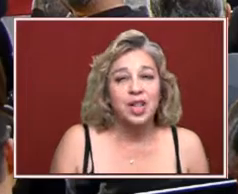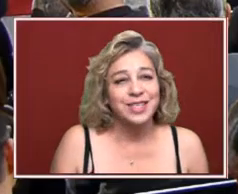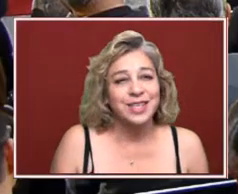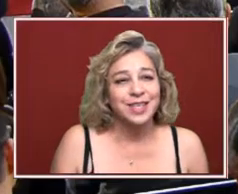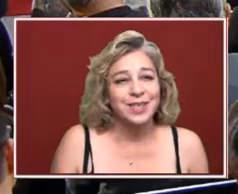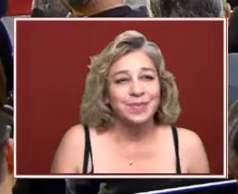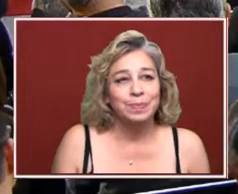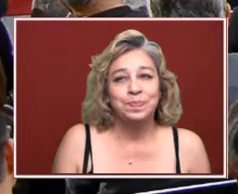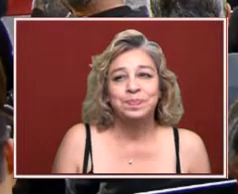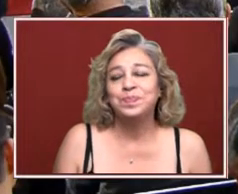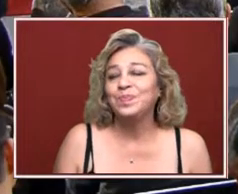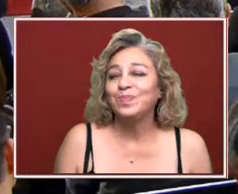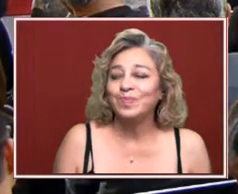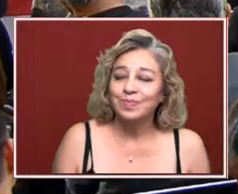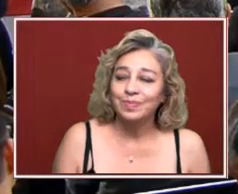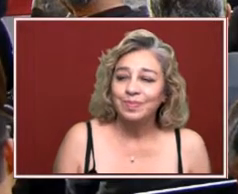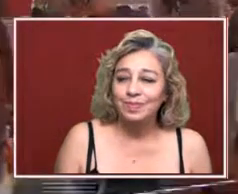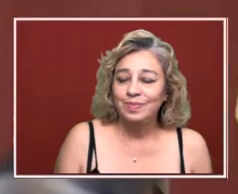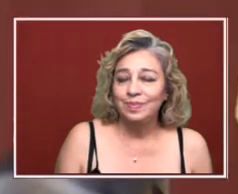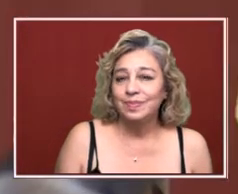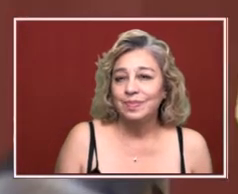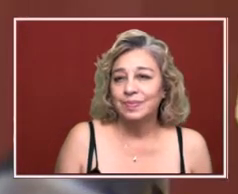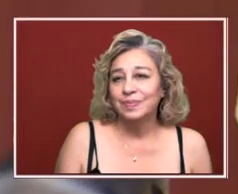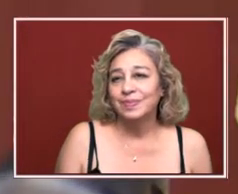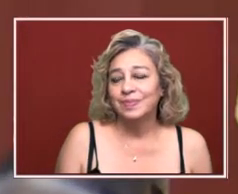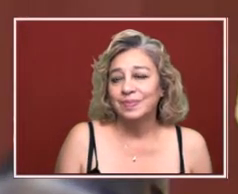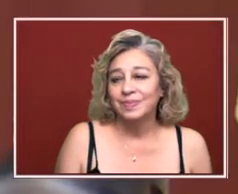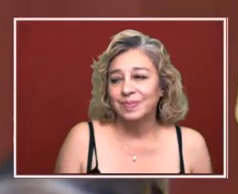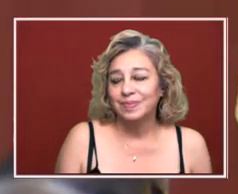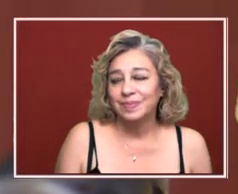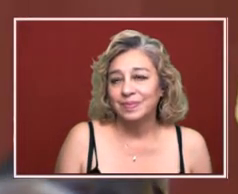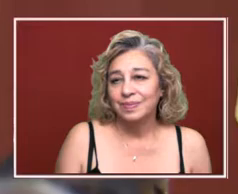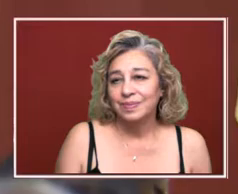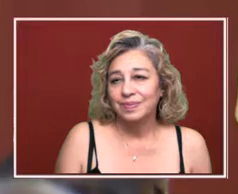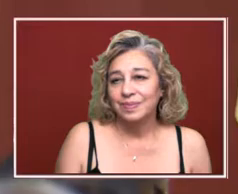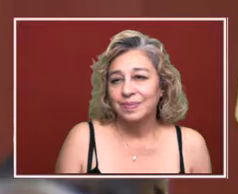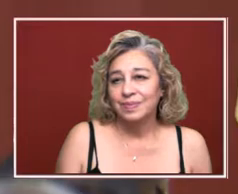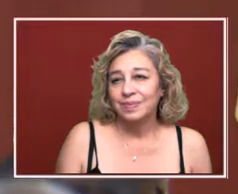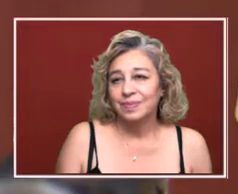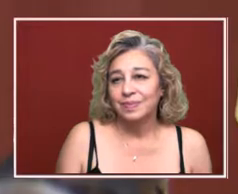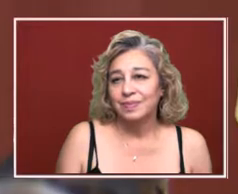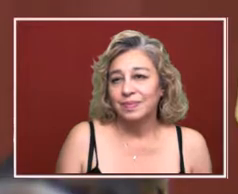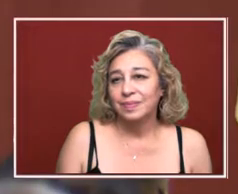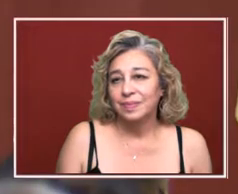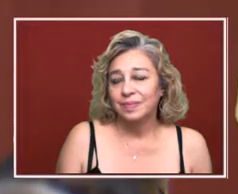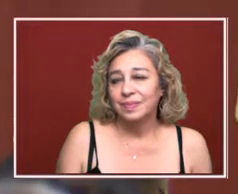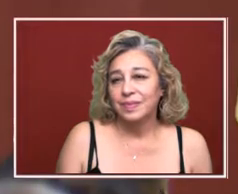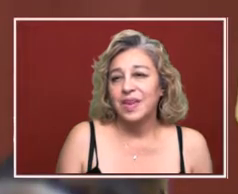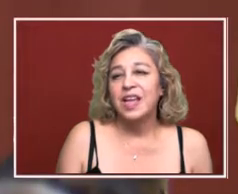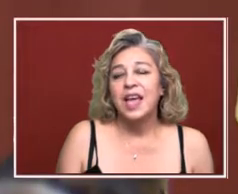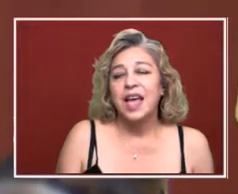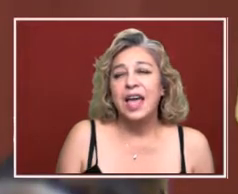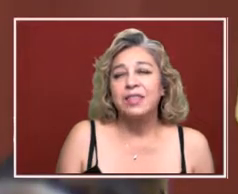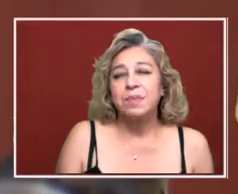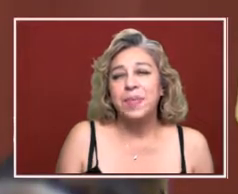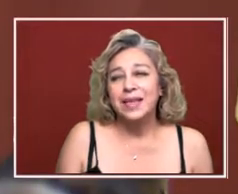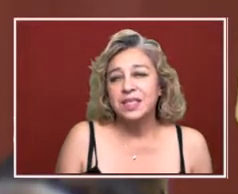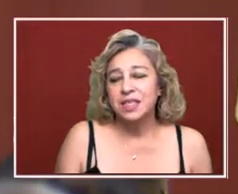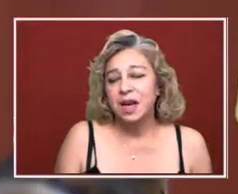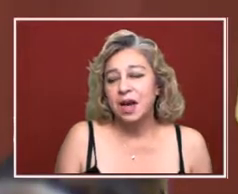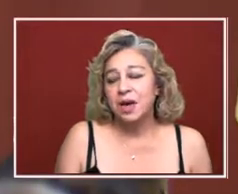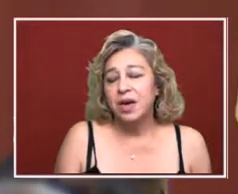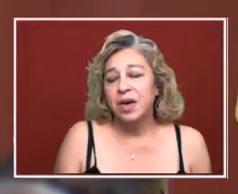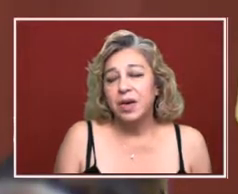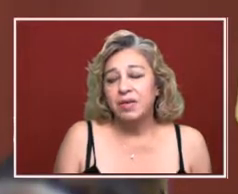foreign politics. La mejor política exterior se ha llegado a decir. And the